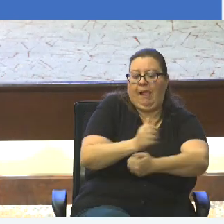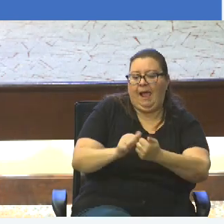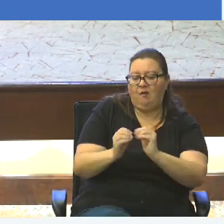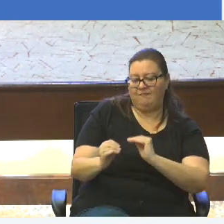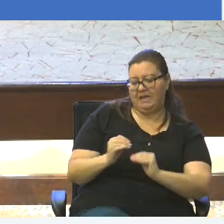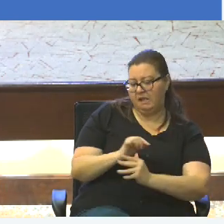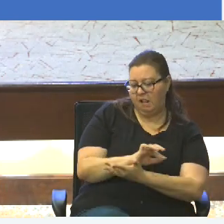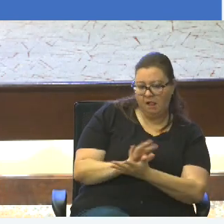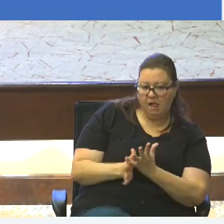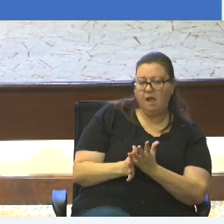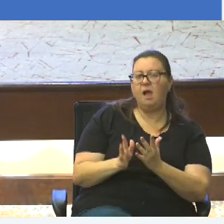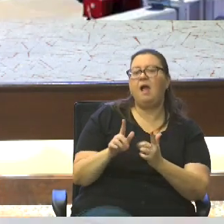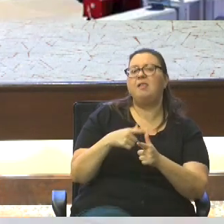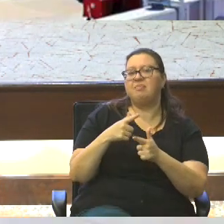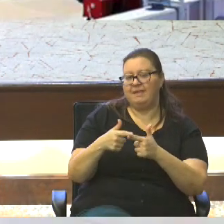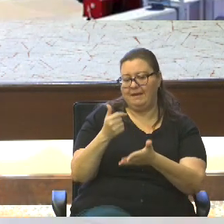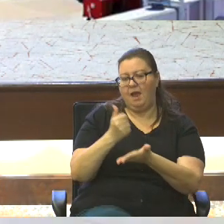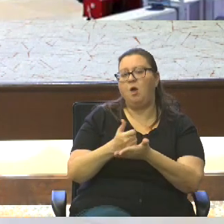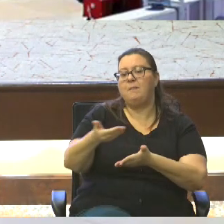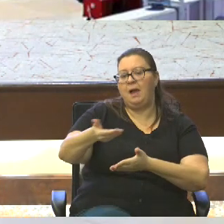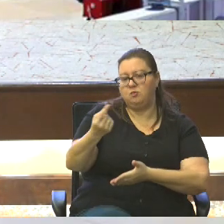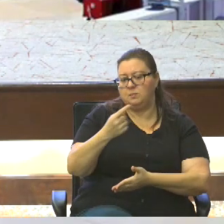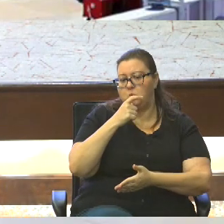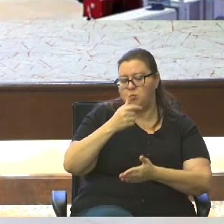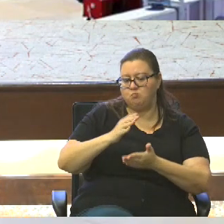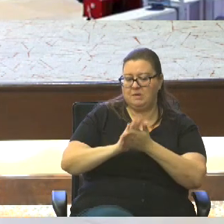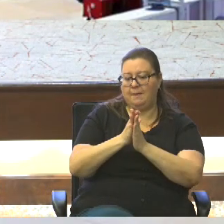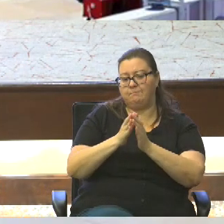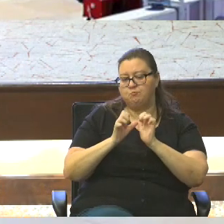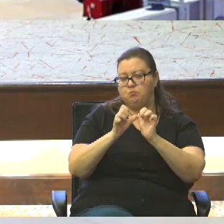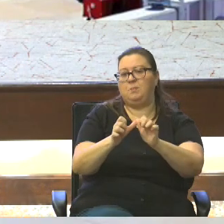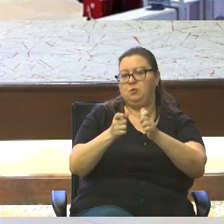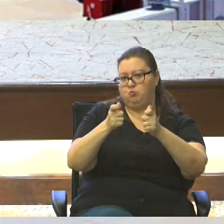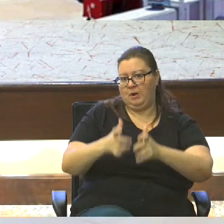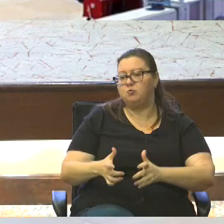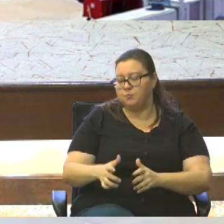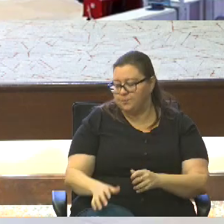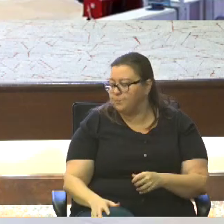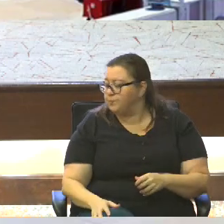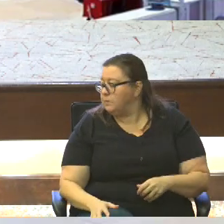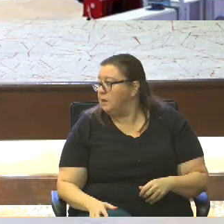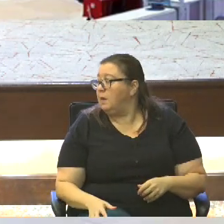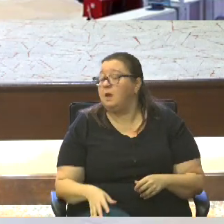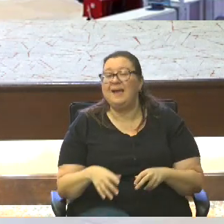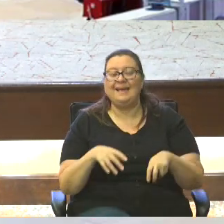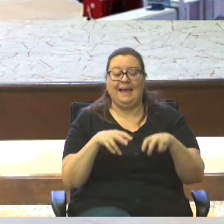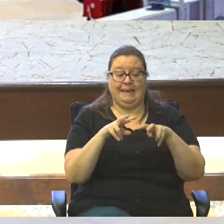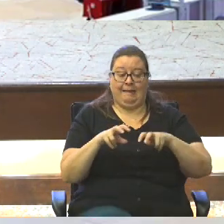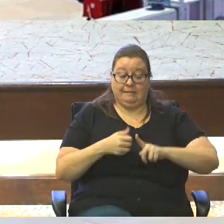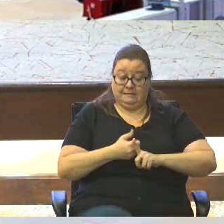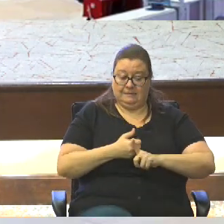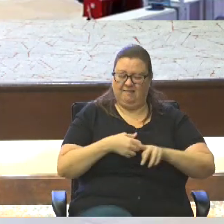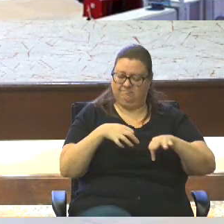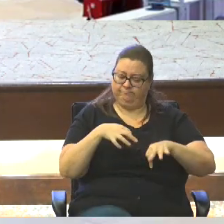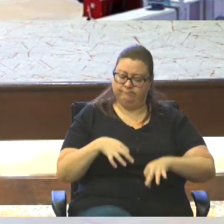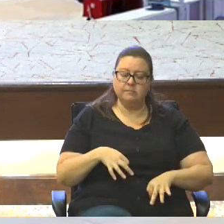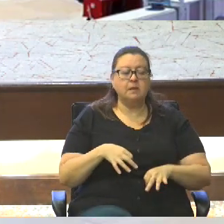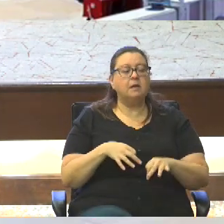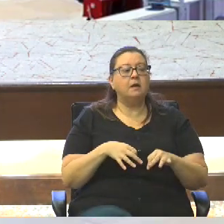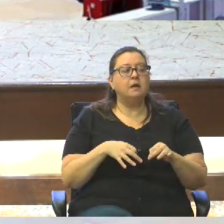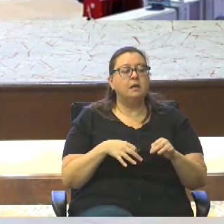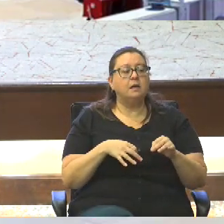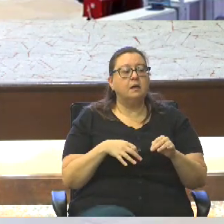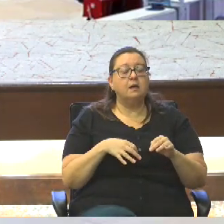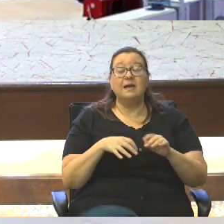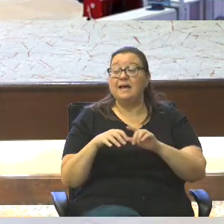choosing a new director for the airport. A little bit of background and a little about the analysis itself. Along with the assistance of